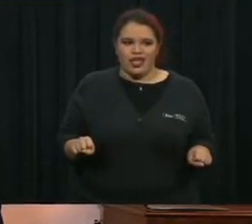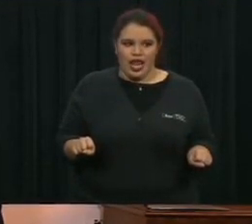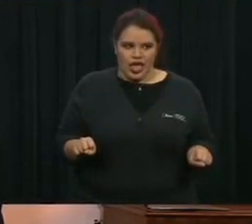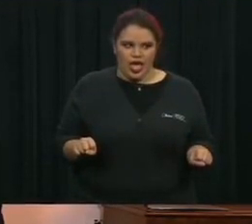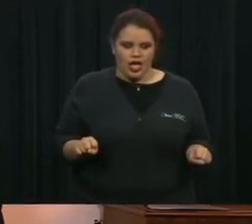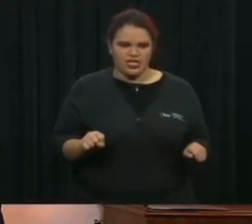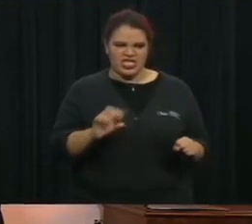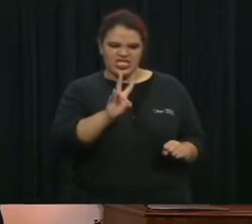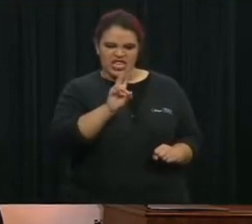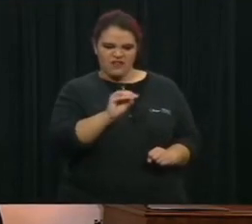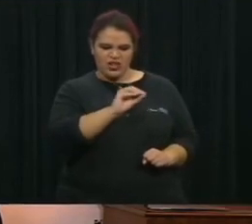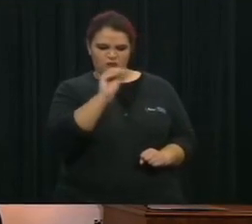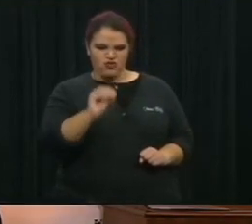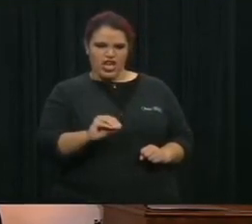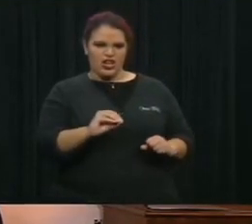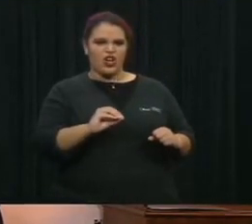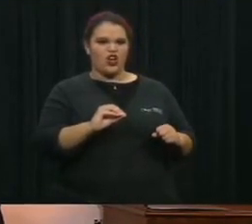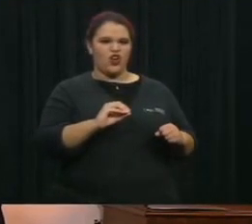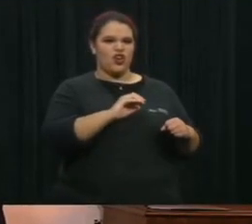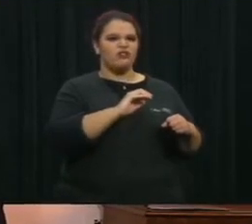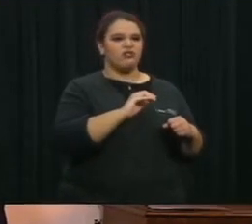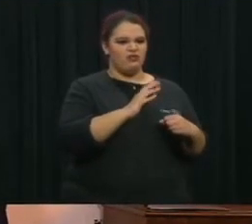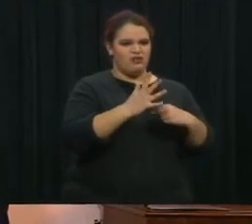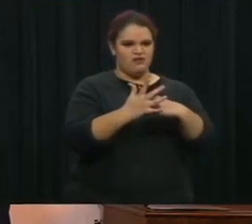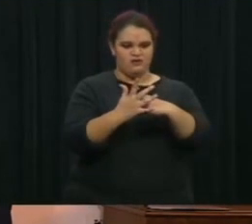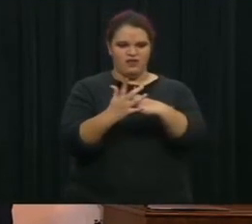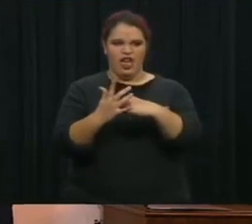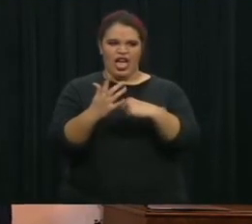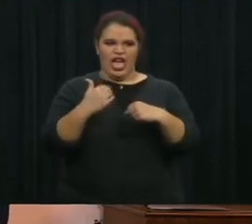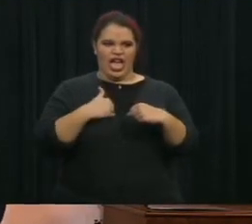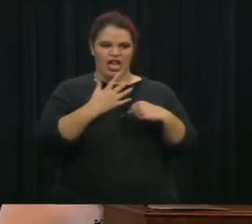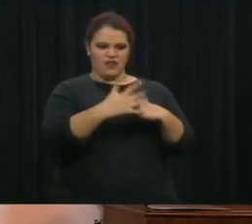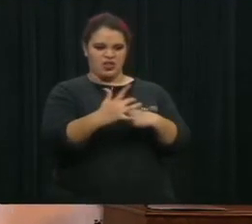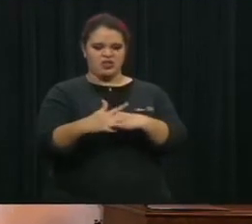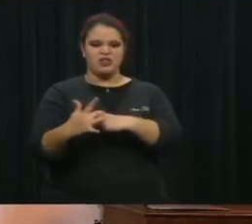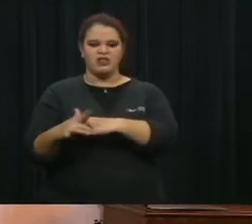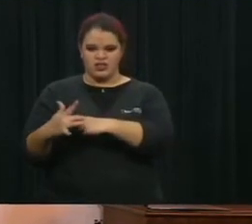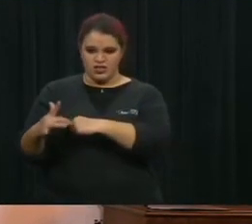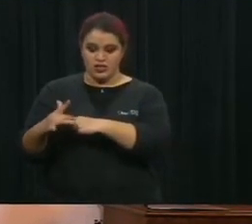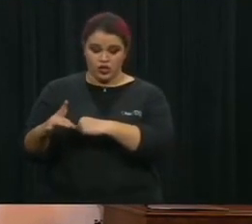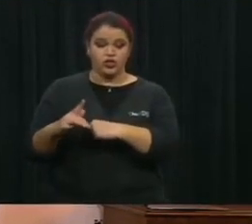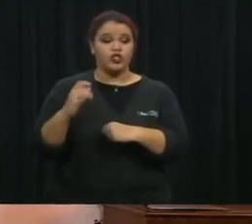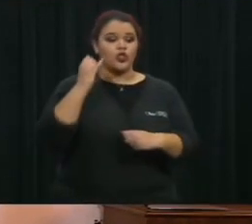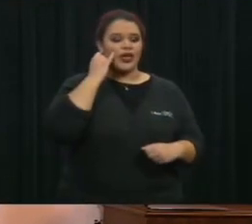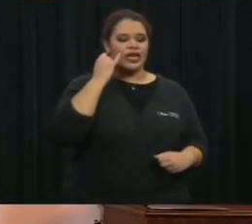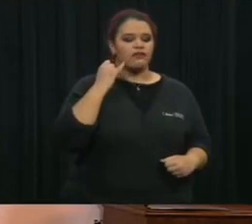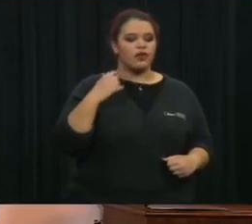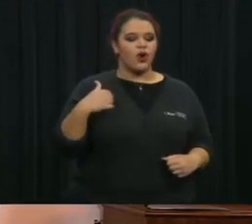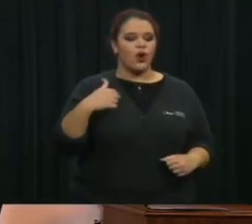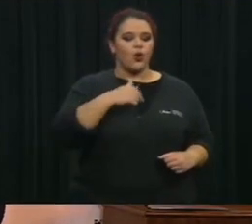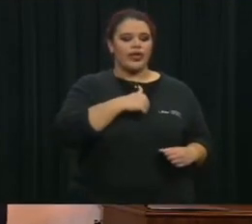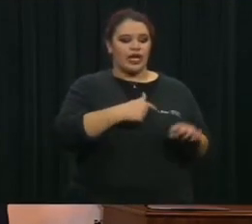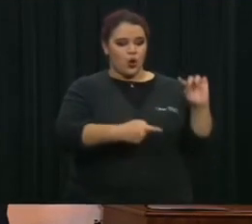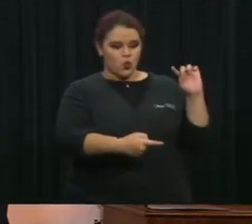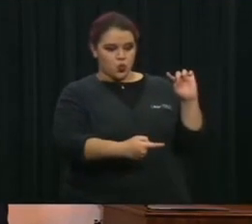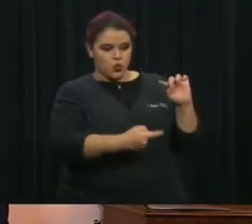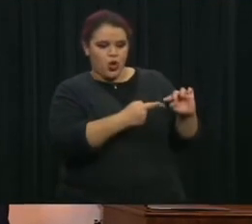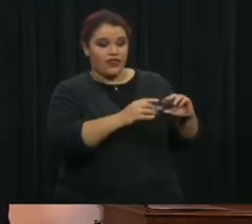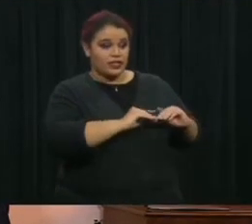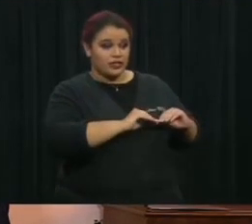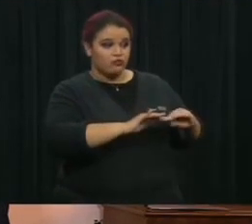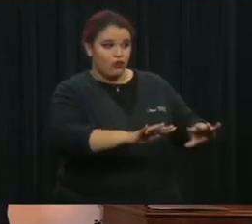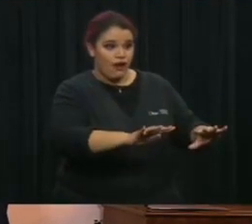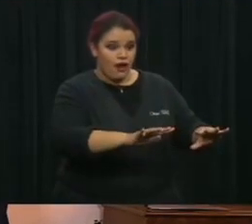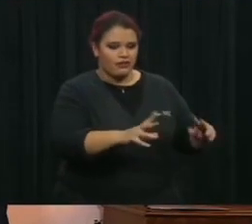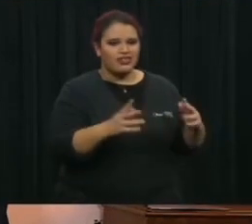hopefully, if we keep doing everything right, and we slow down, we flatten that curve, that gives our hospitals, our nursing homes,